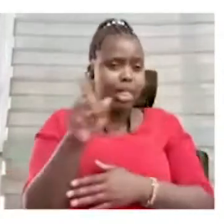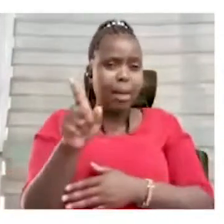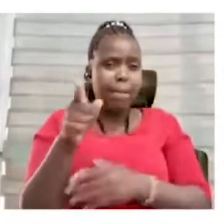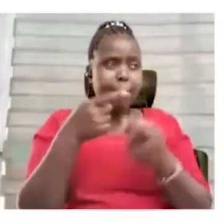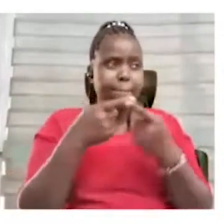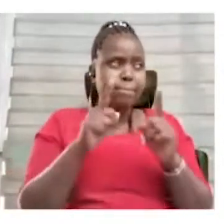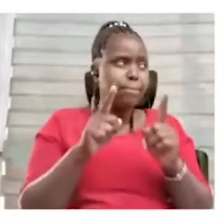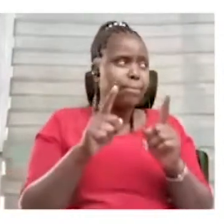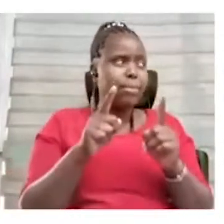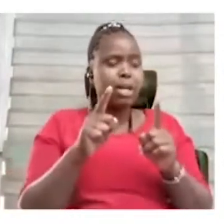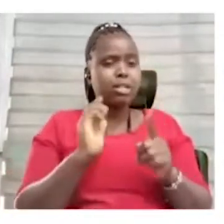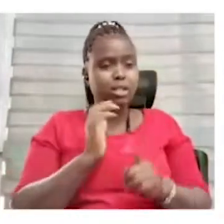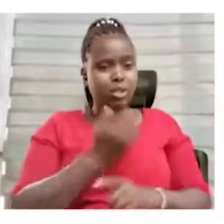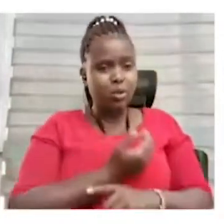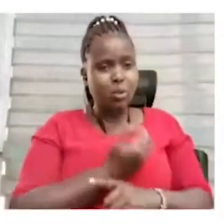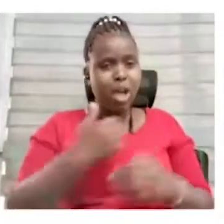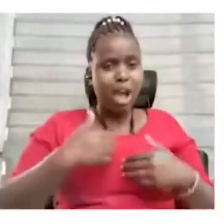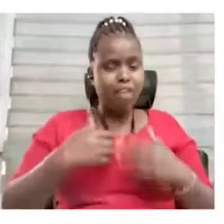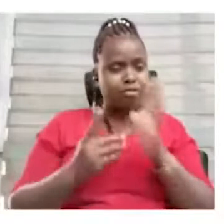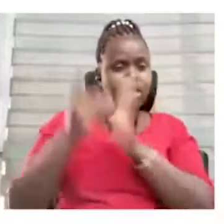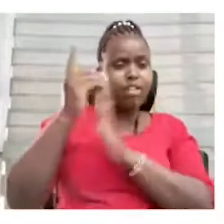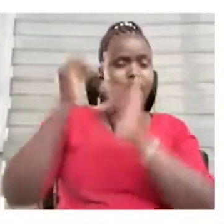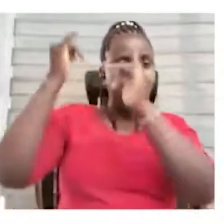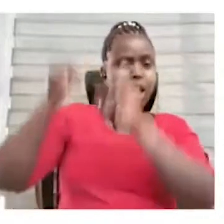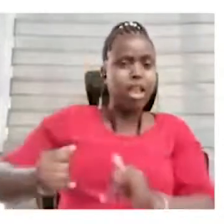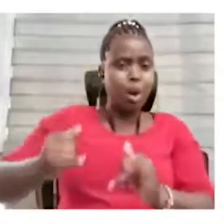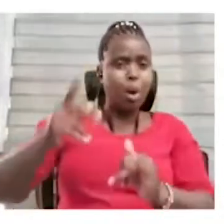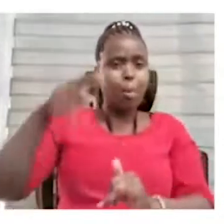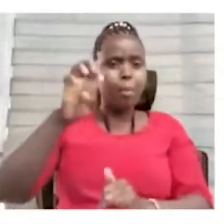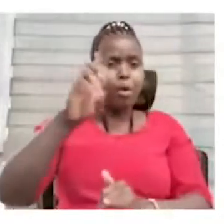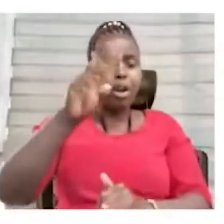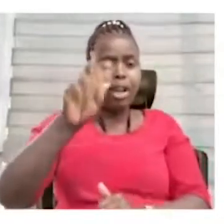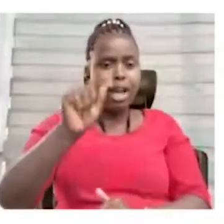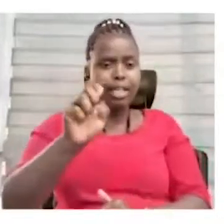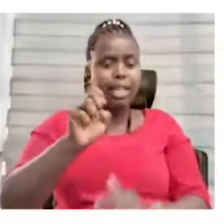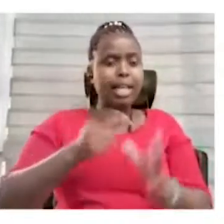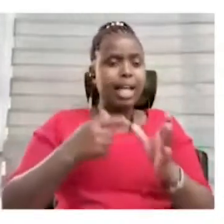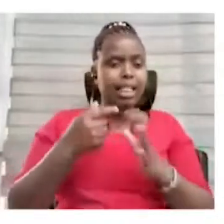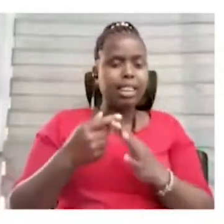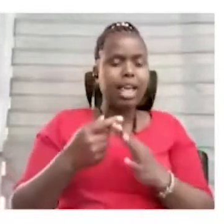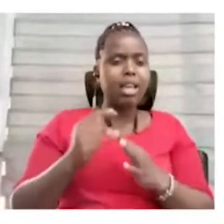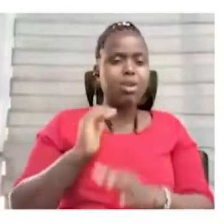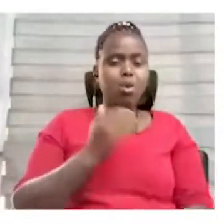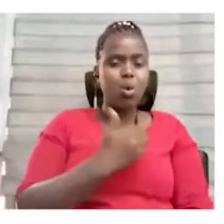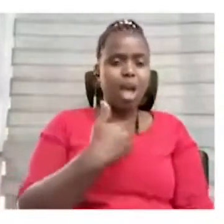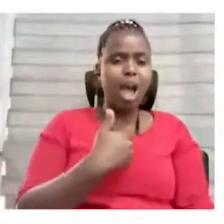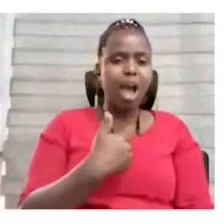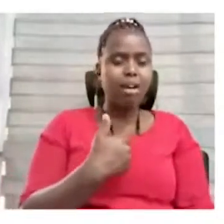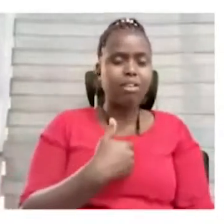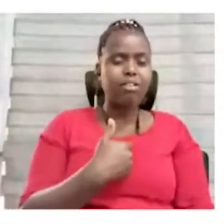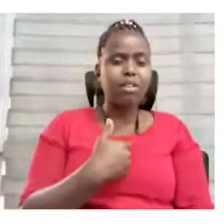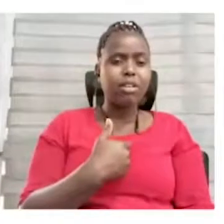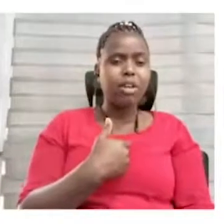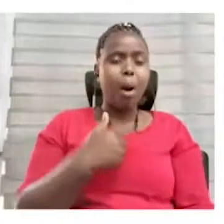want to develop a new product or service and then we contact them. We have positive relationships